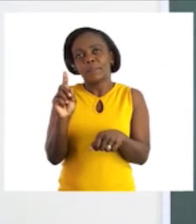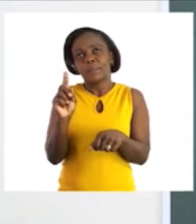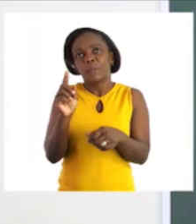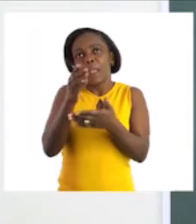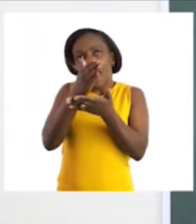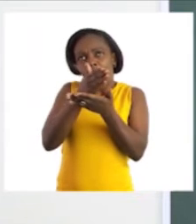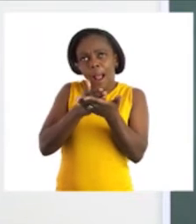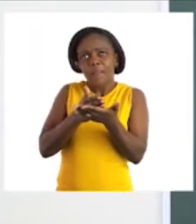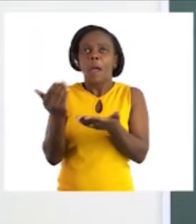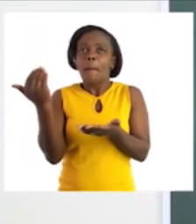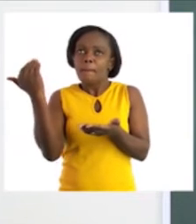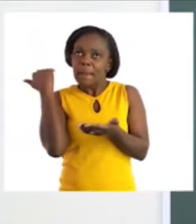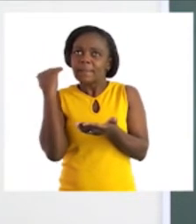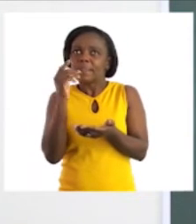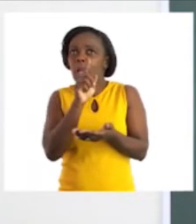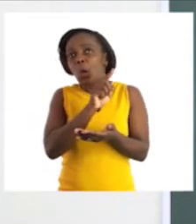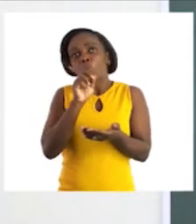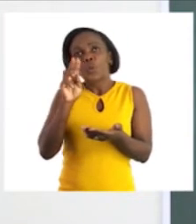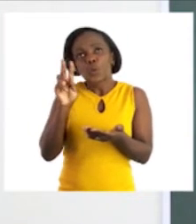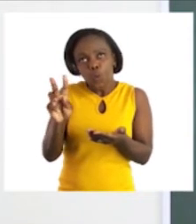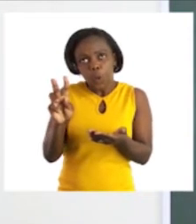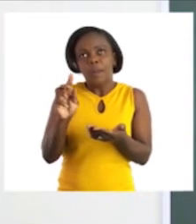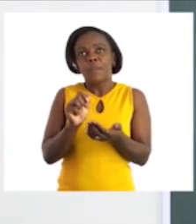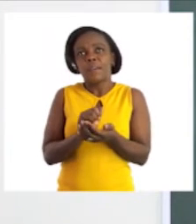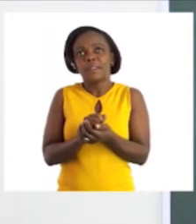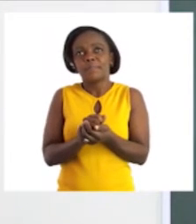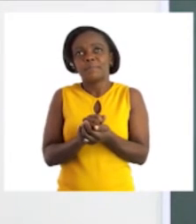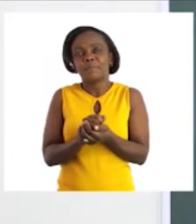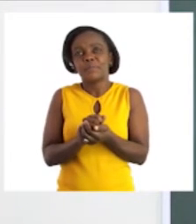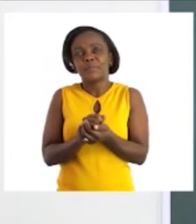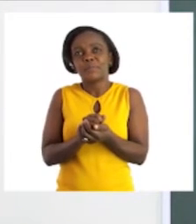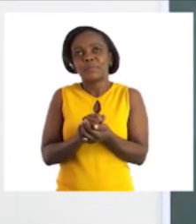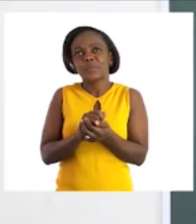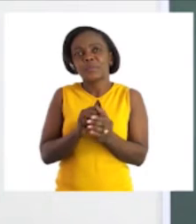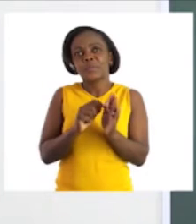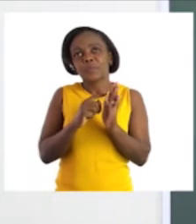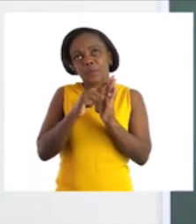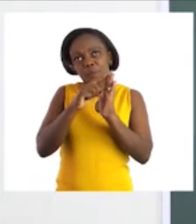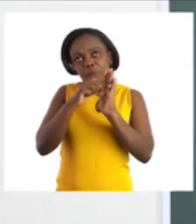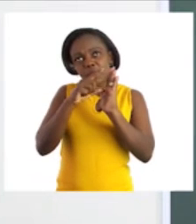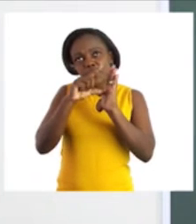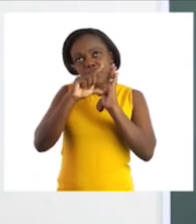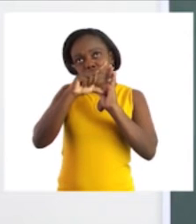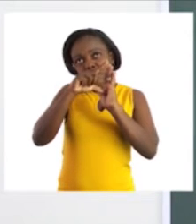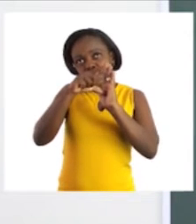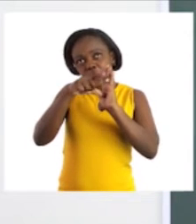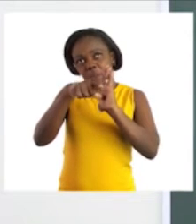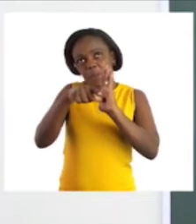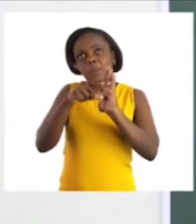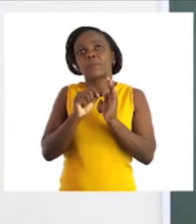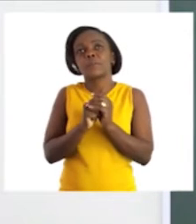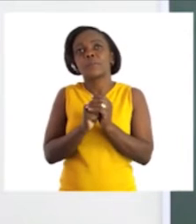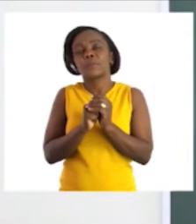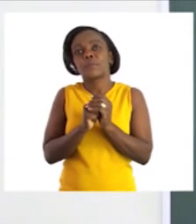Half past 12. That's wonderful. Remember, the clock goes that way. So, we say it's half past 12 because it